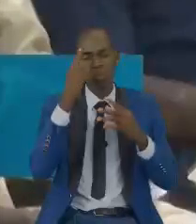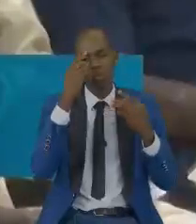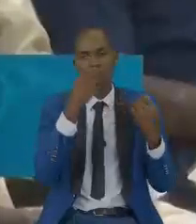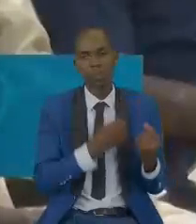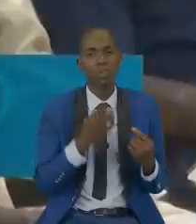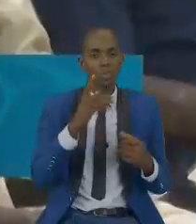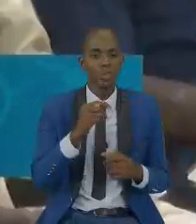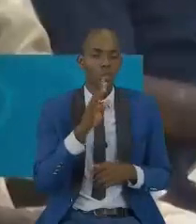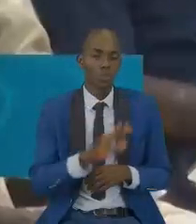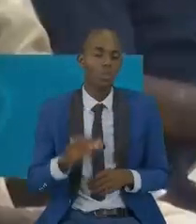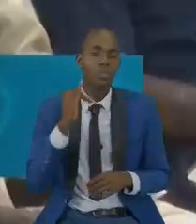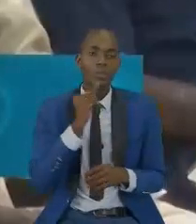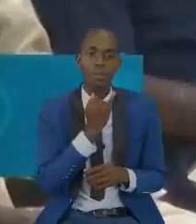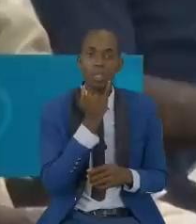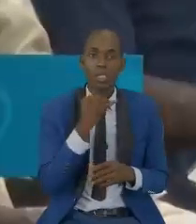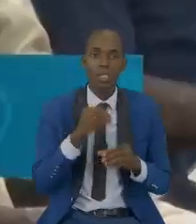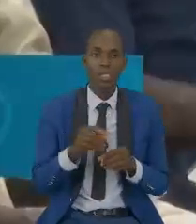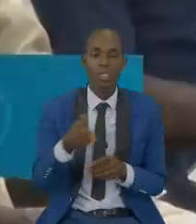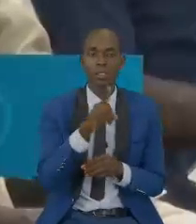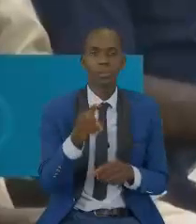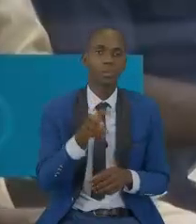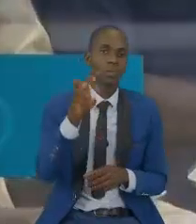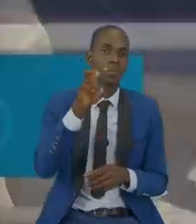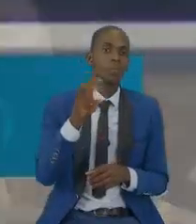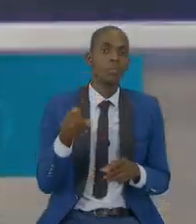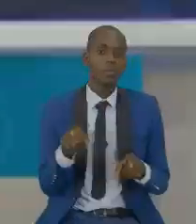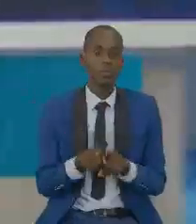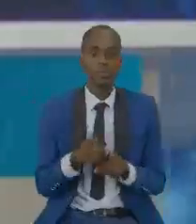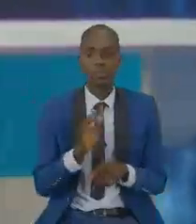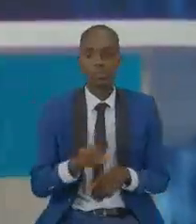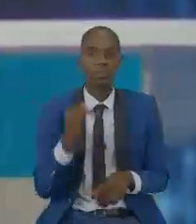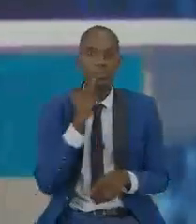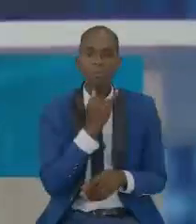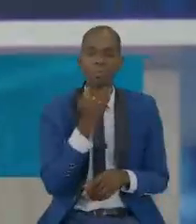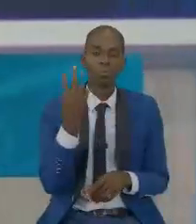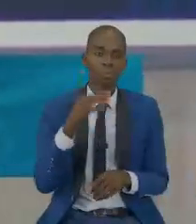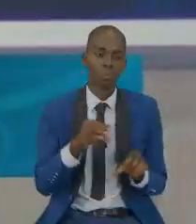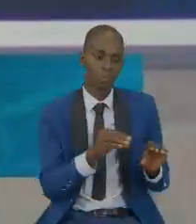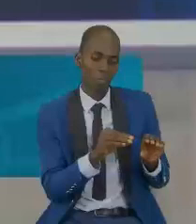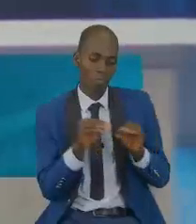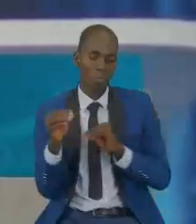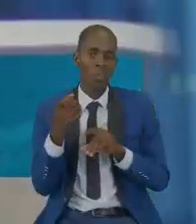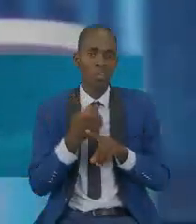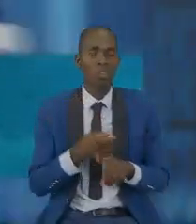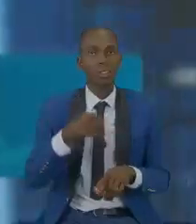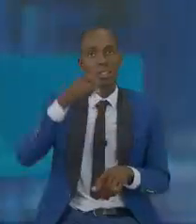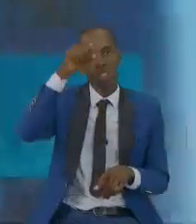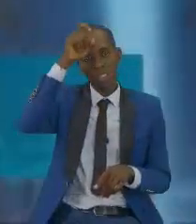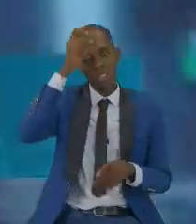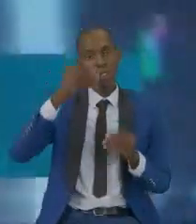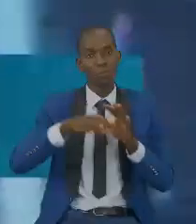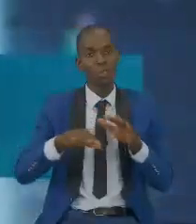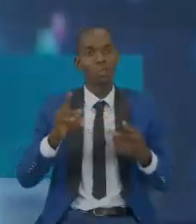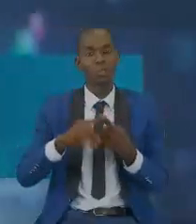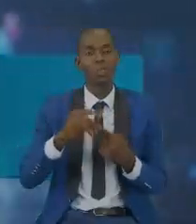Israel were on their journey, and as they were moving from Egypt through the Red Sea unto the land of